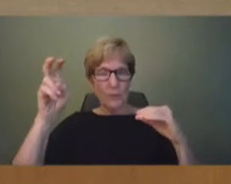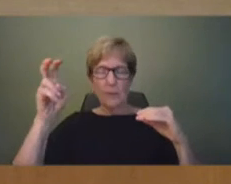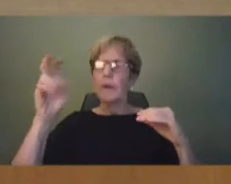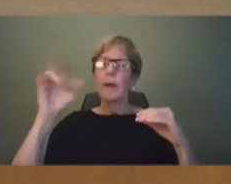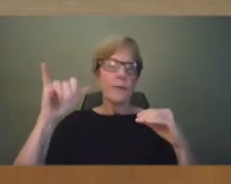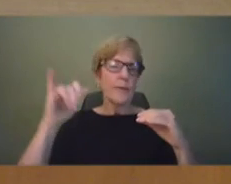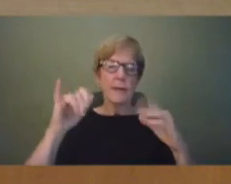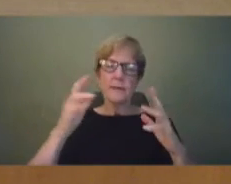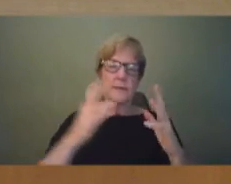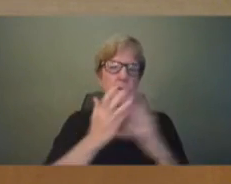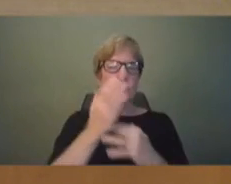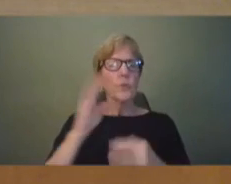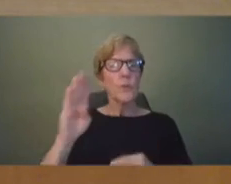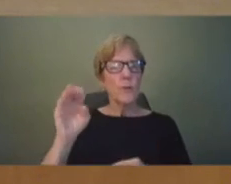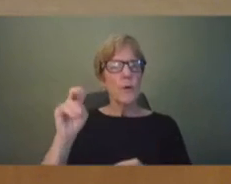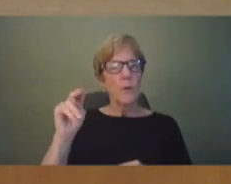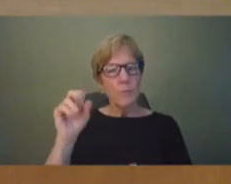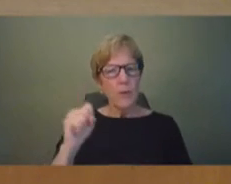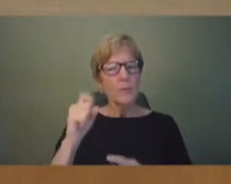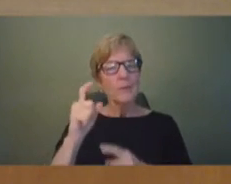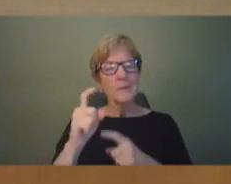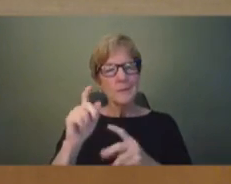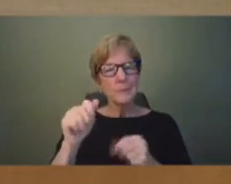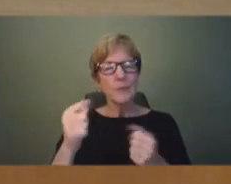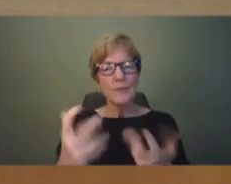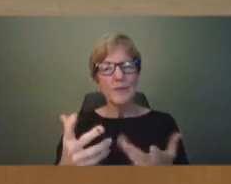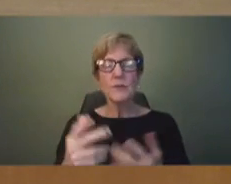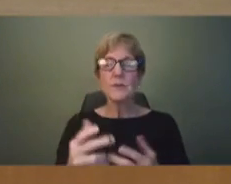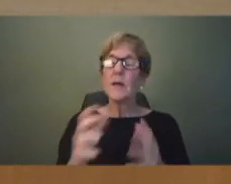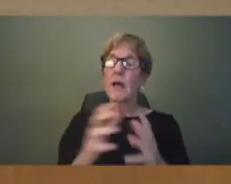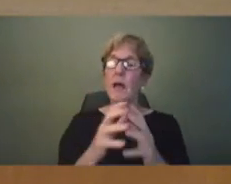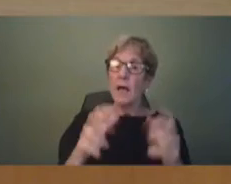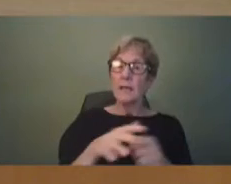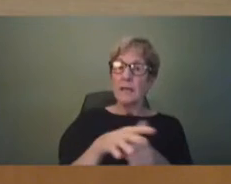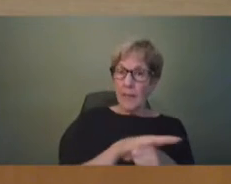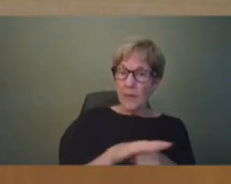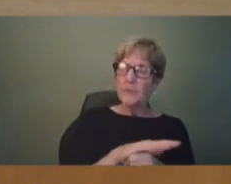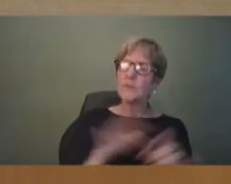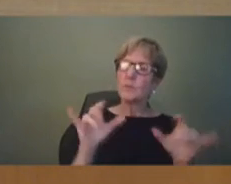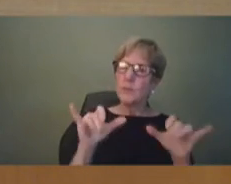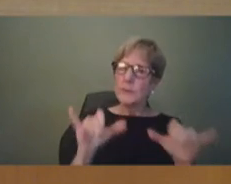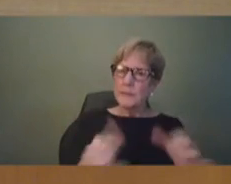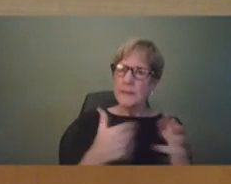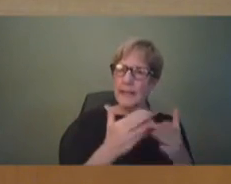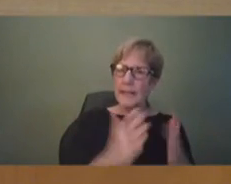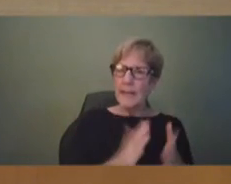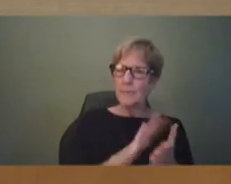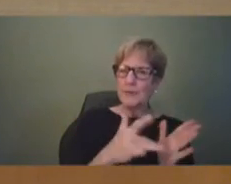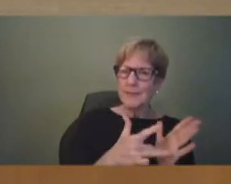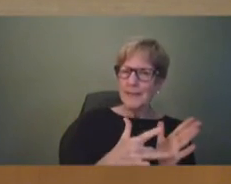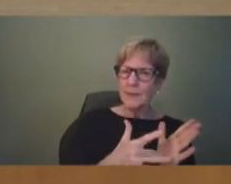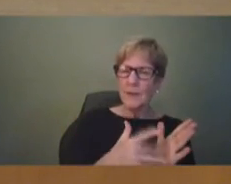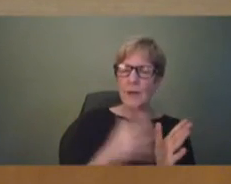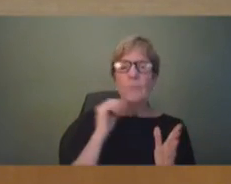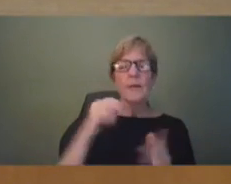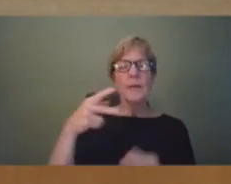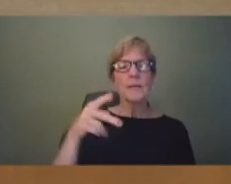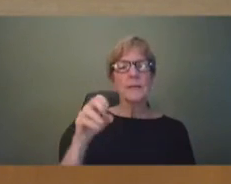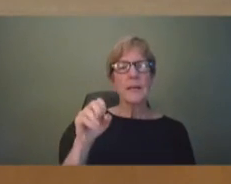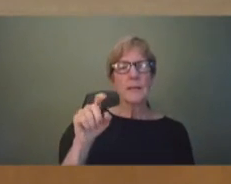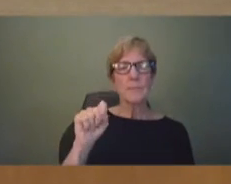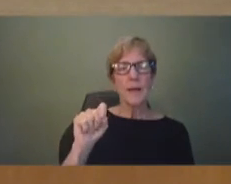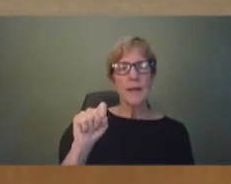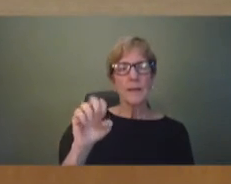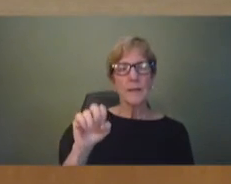kind of bonus Provisions keep in mind a lot of this area will stay as a neighborhood center because it's in the pet overlay similar what we talked about in in